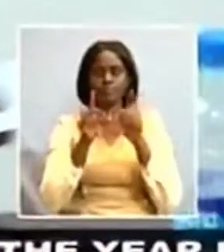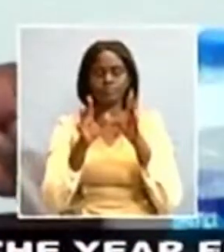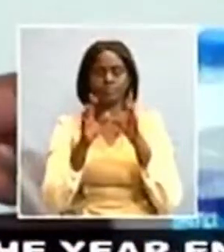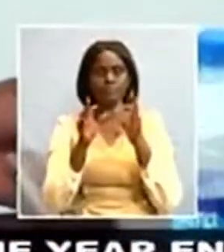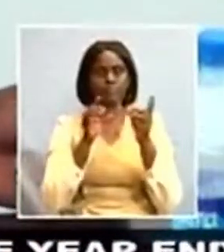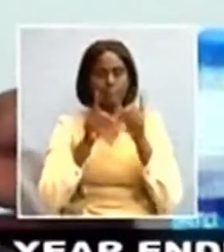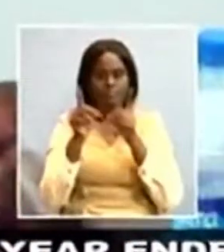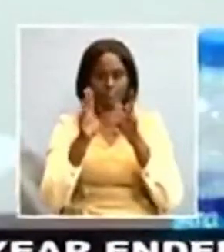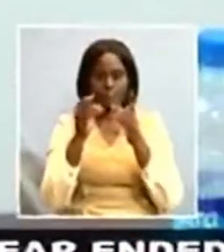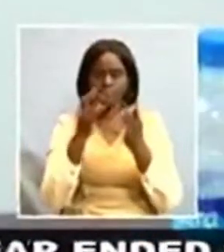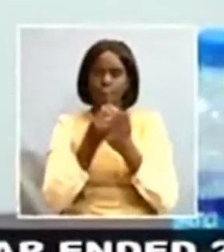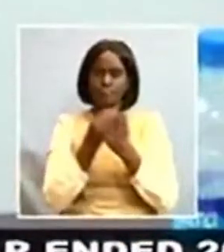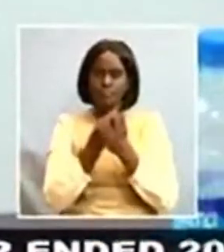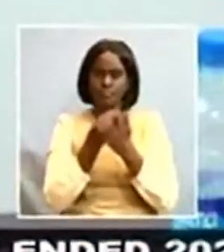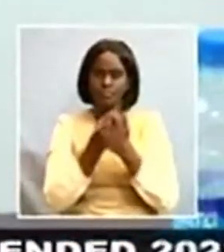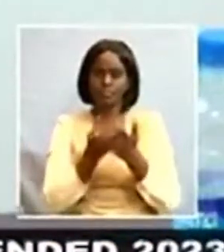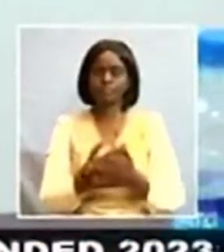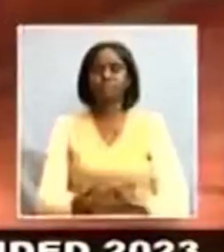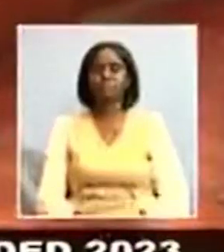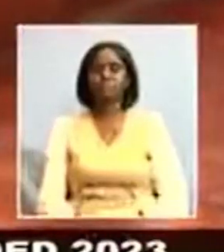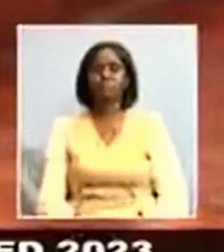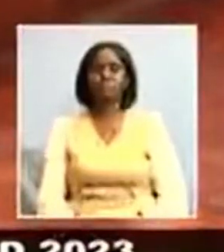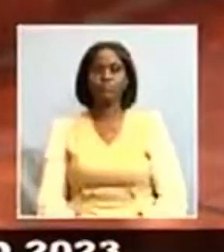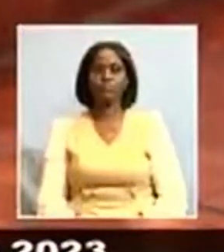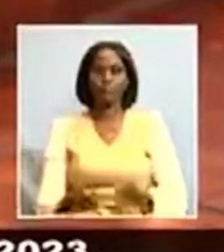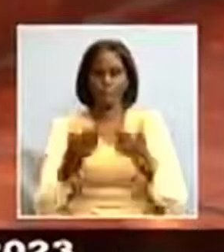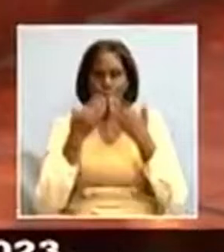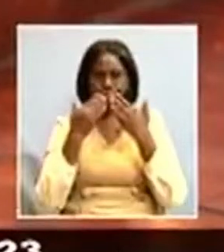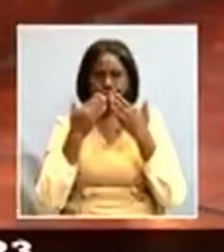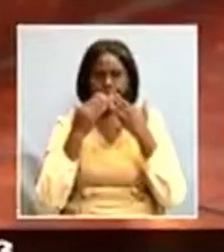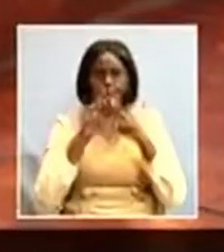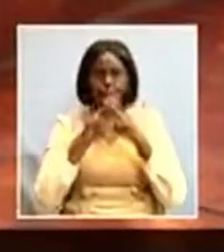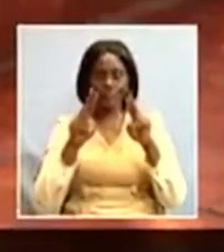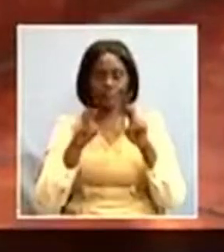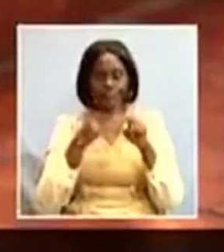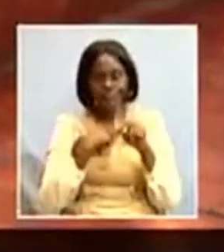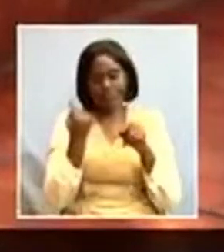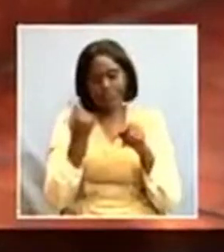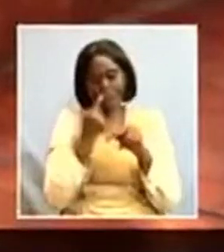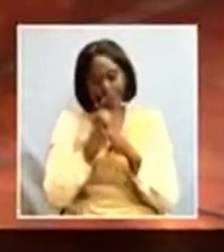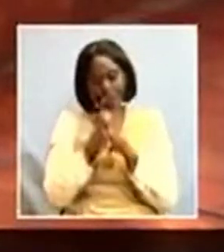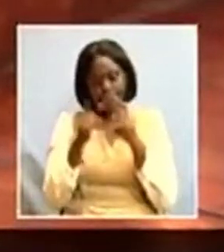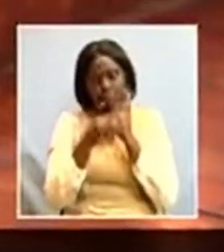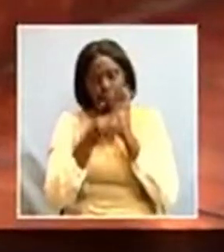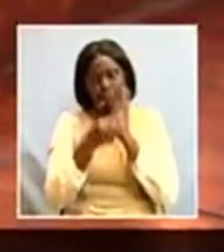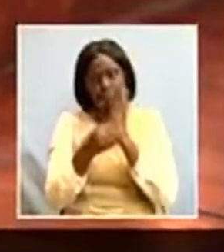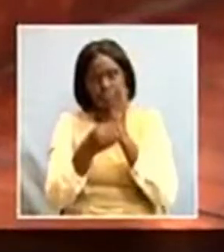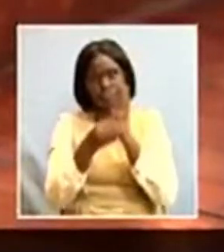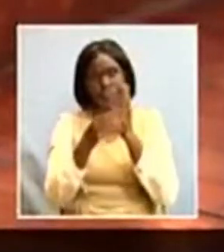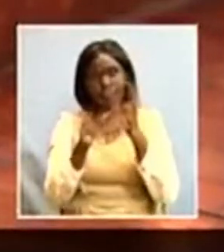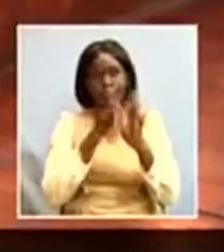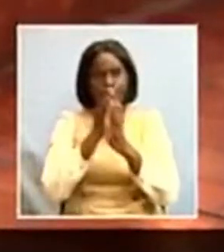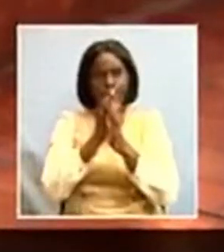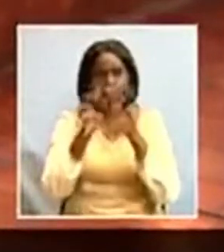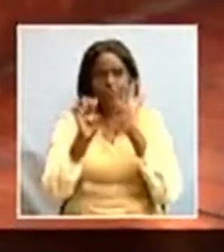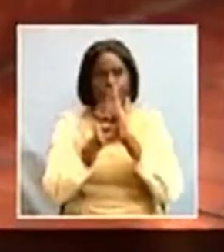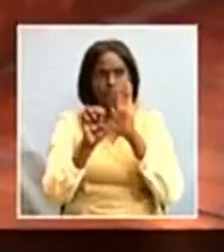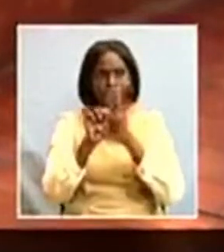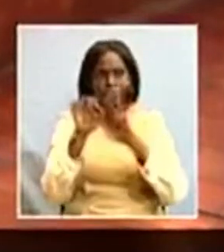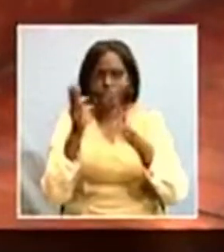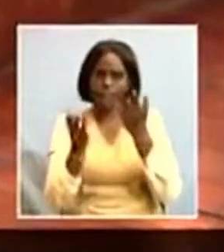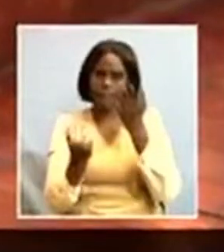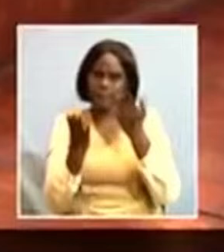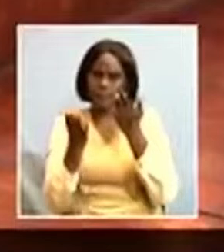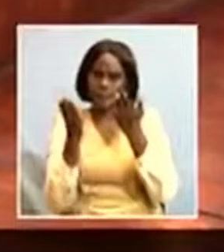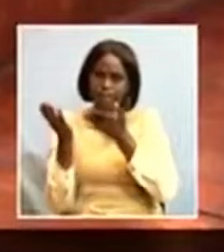Director of Finance. Thank you, Chair. Just guidance, we are referring to the balance brought forward on